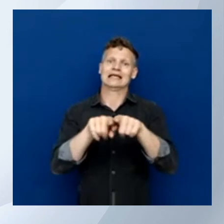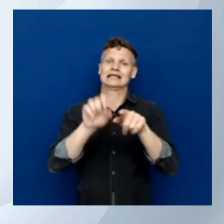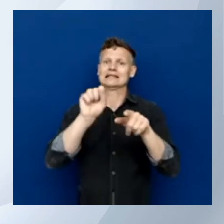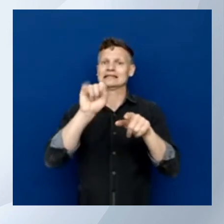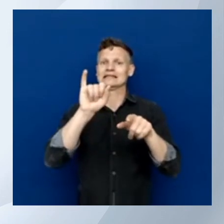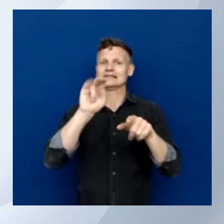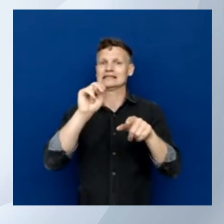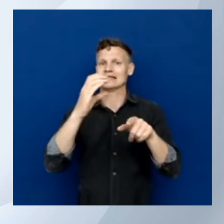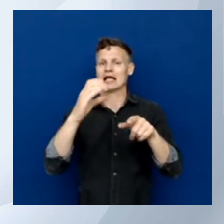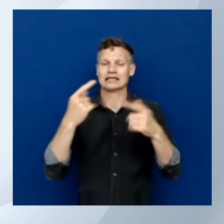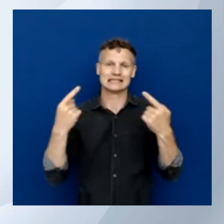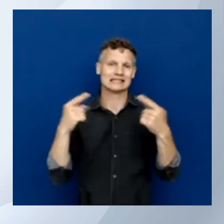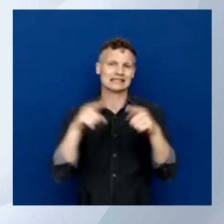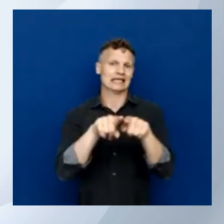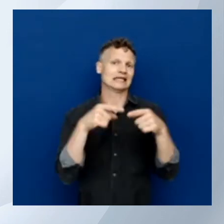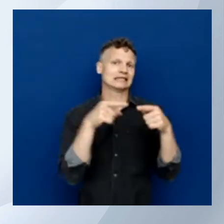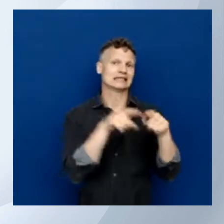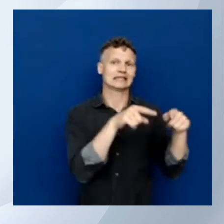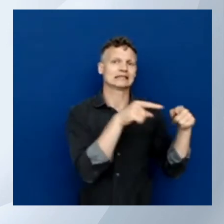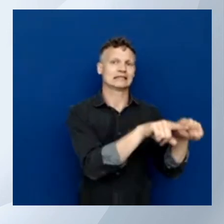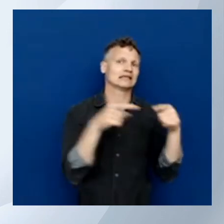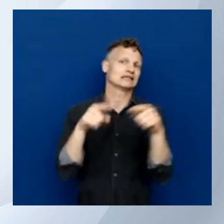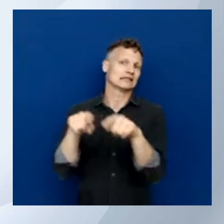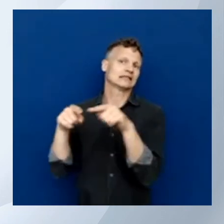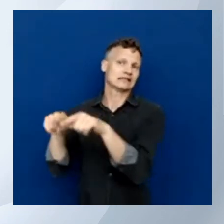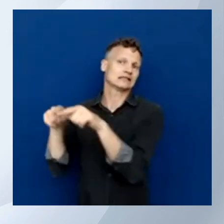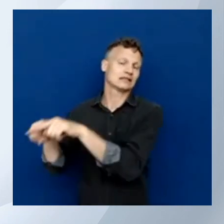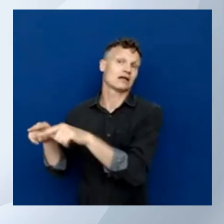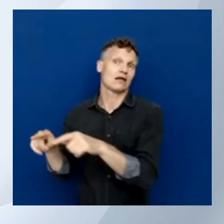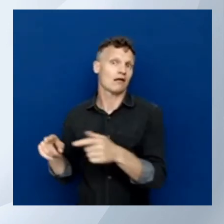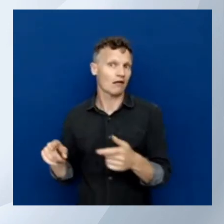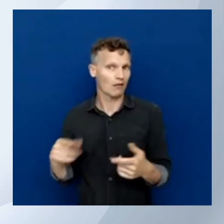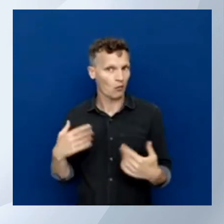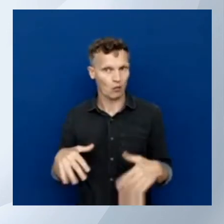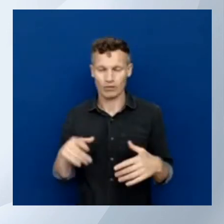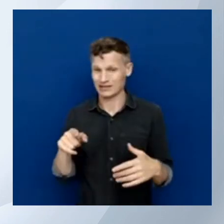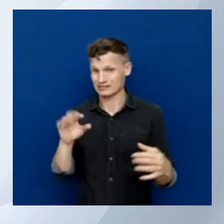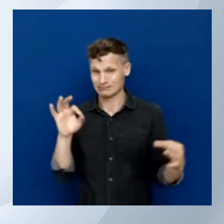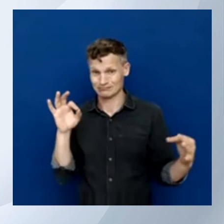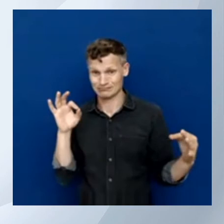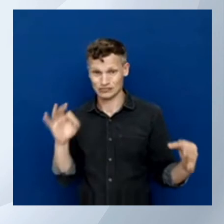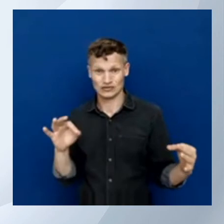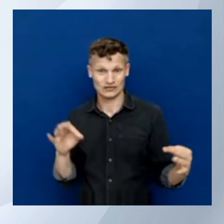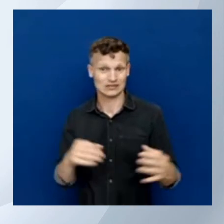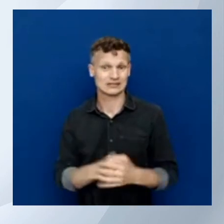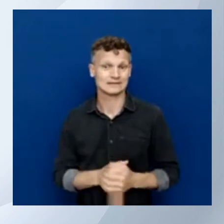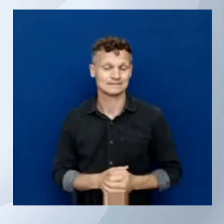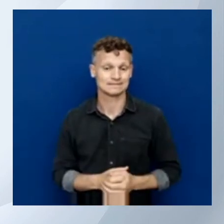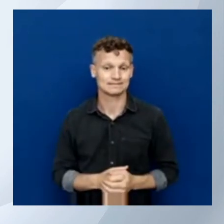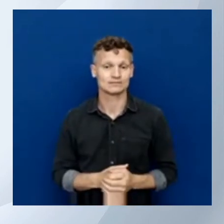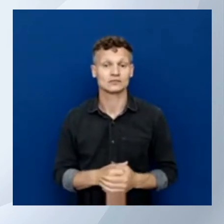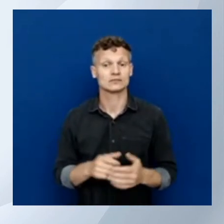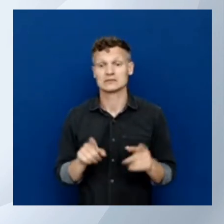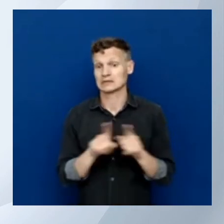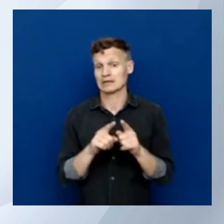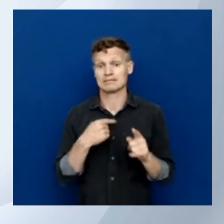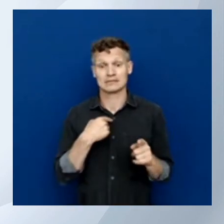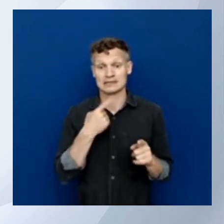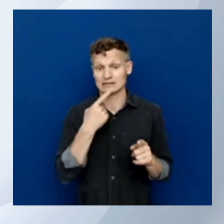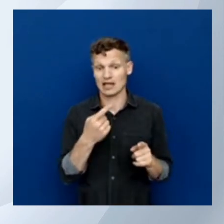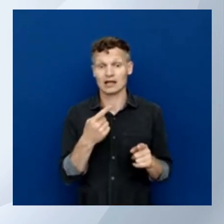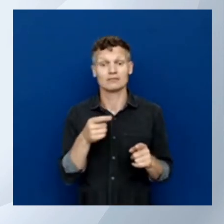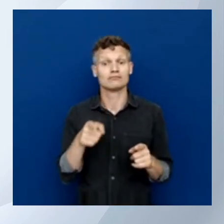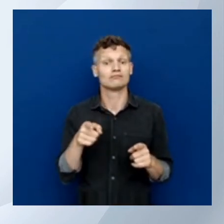of scale that I was describing at the start, it's pretty much perfect. As I said, through the portal, you can choose